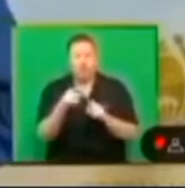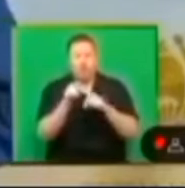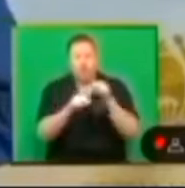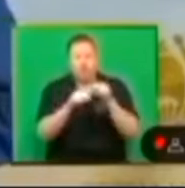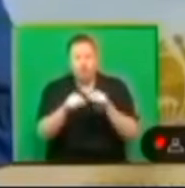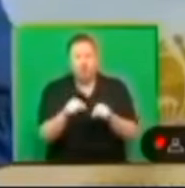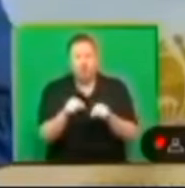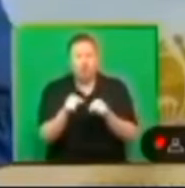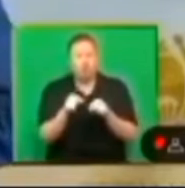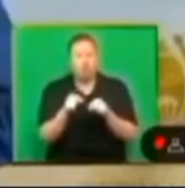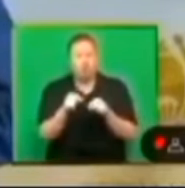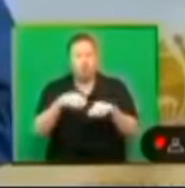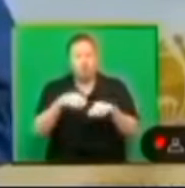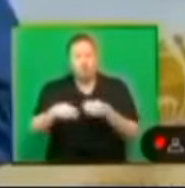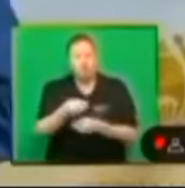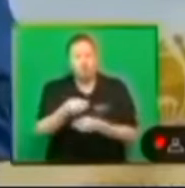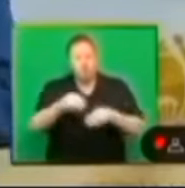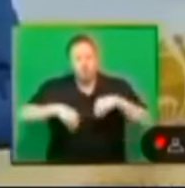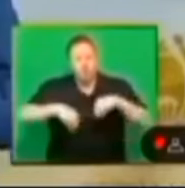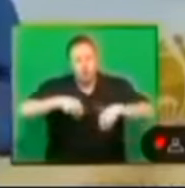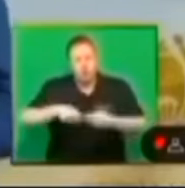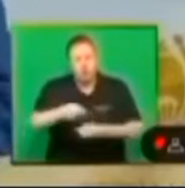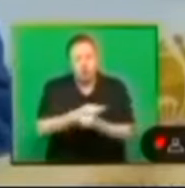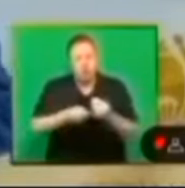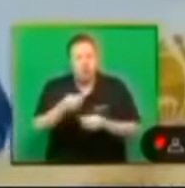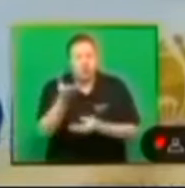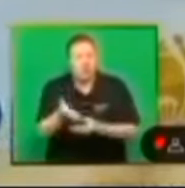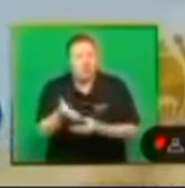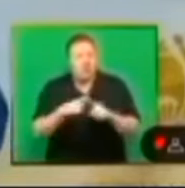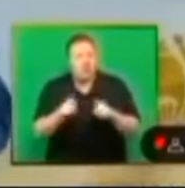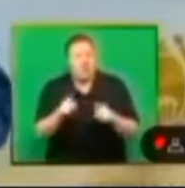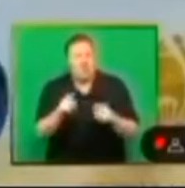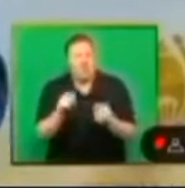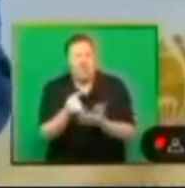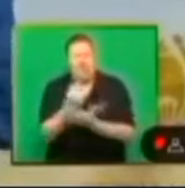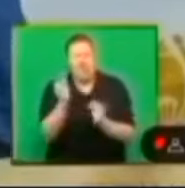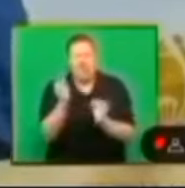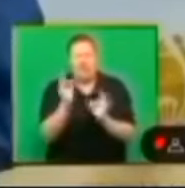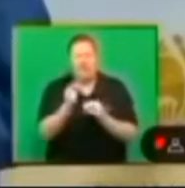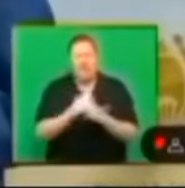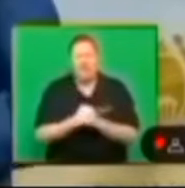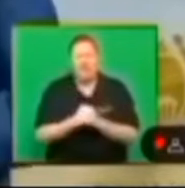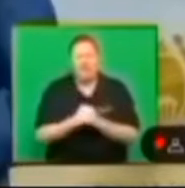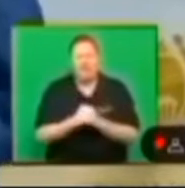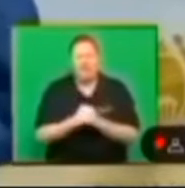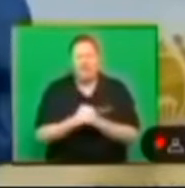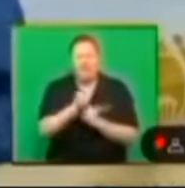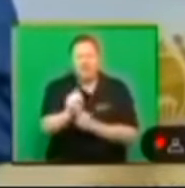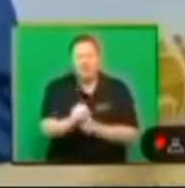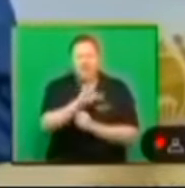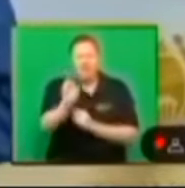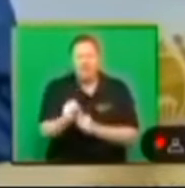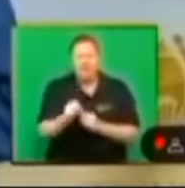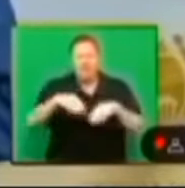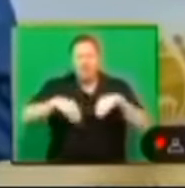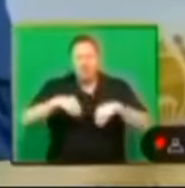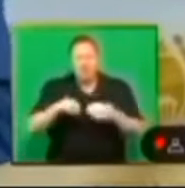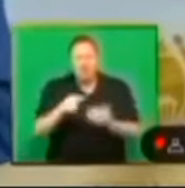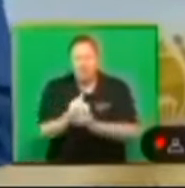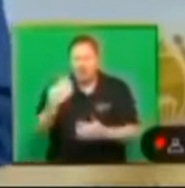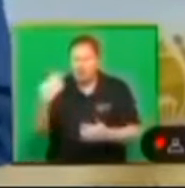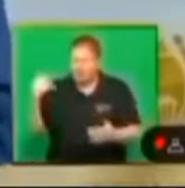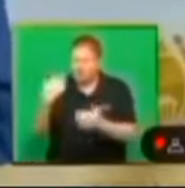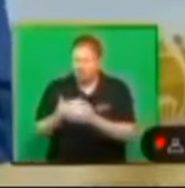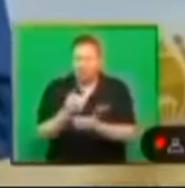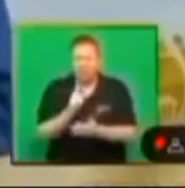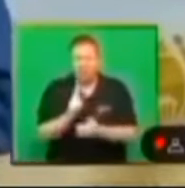accused of corruption, but nothing happens. What happened with corruption in South Africa? The fact